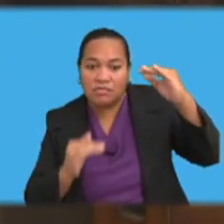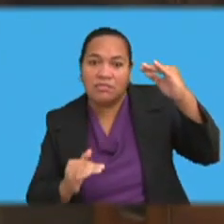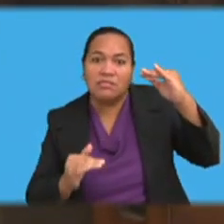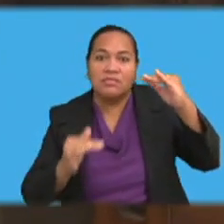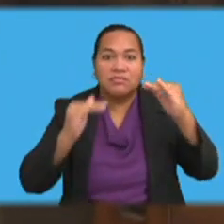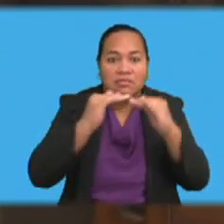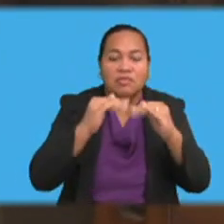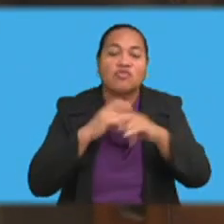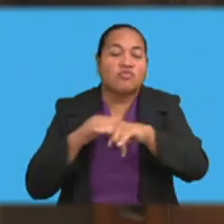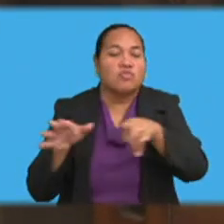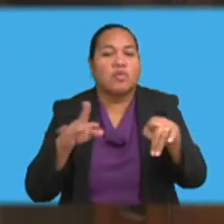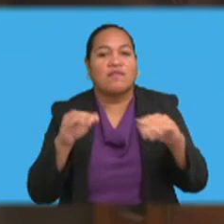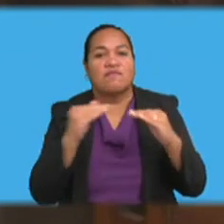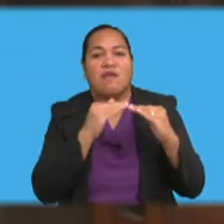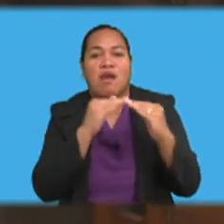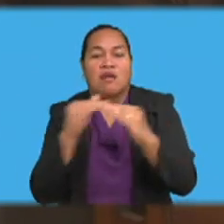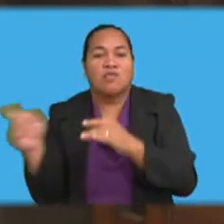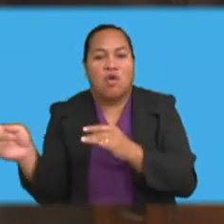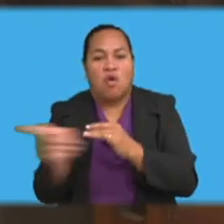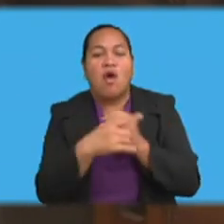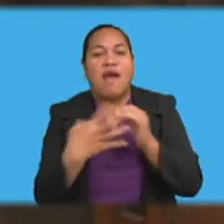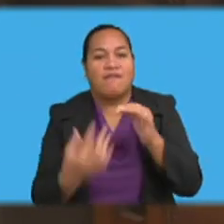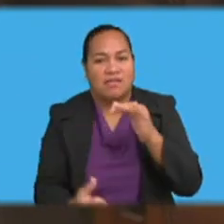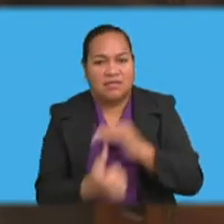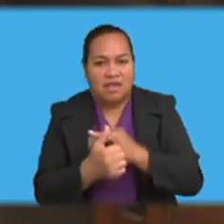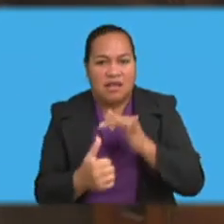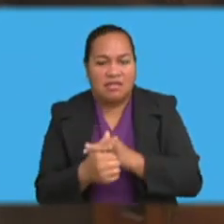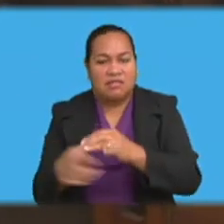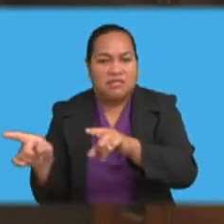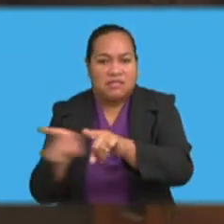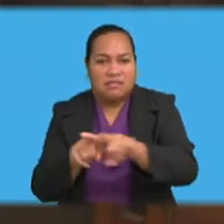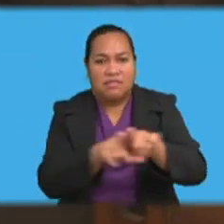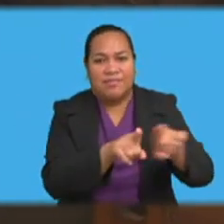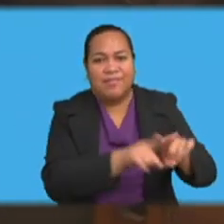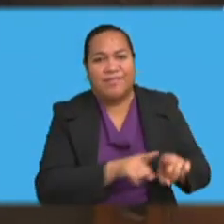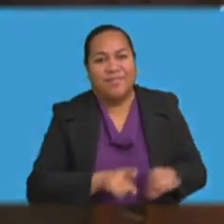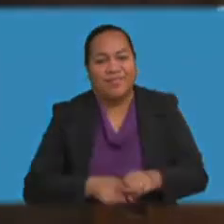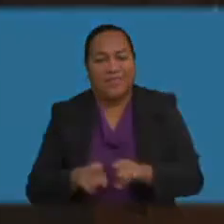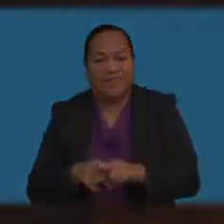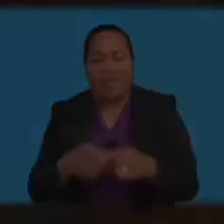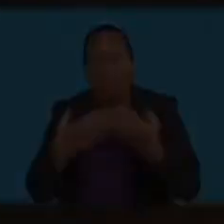provided that opportunity for us to do so, and Walesi, Madam Speaker, has achieved that objective for government. Thank you very much.